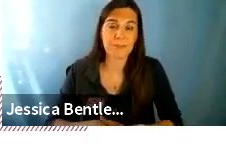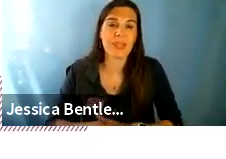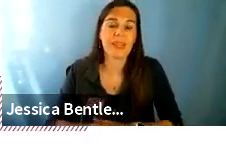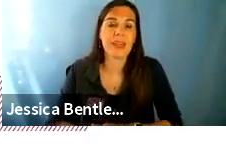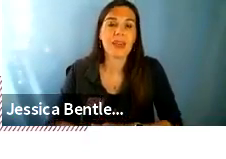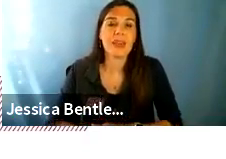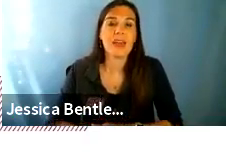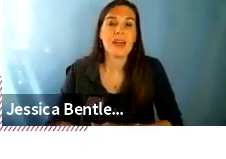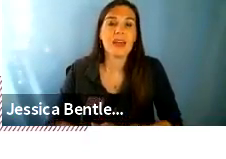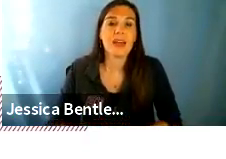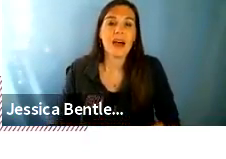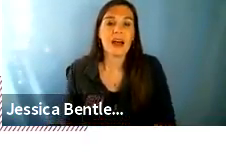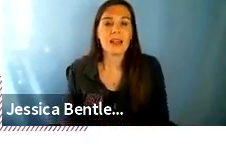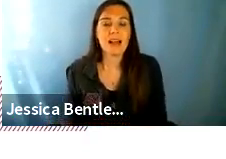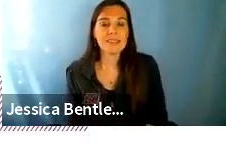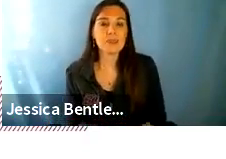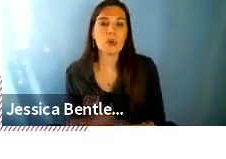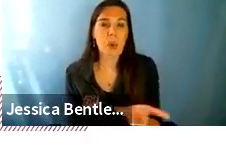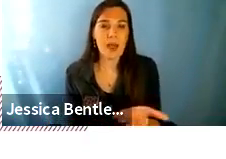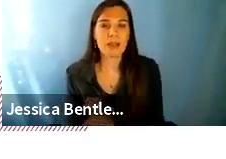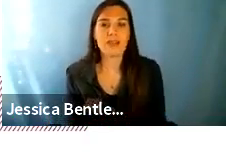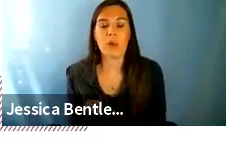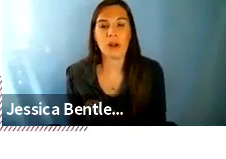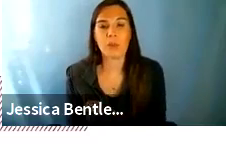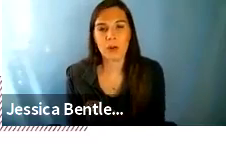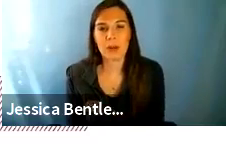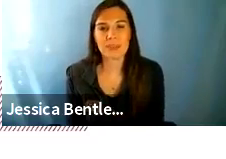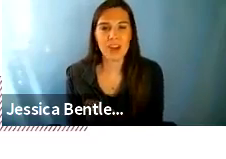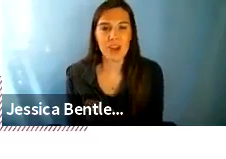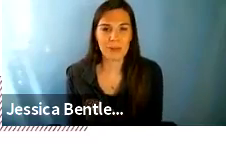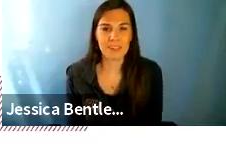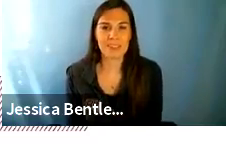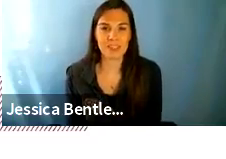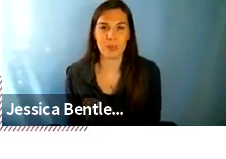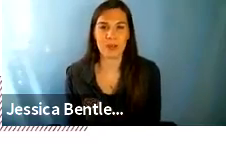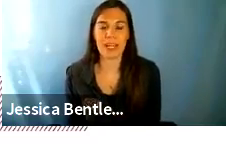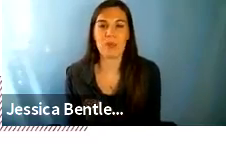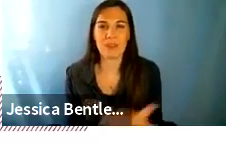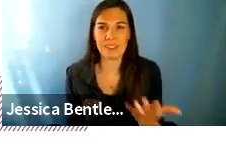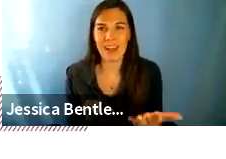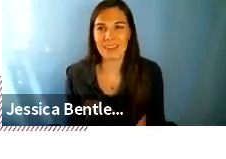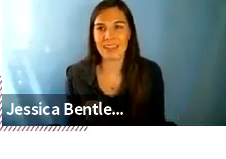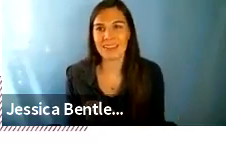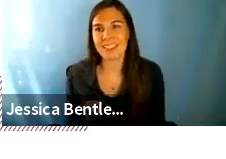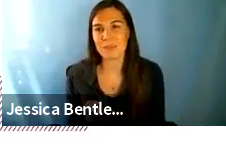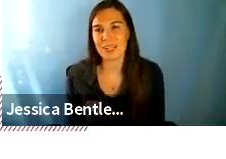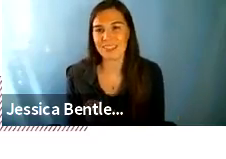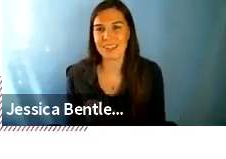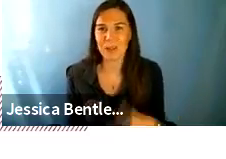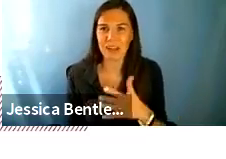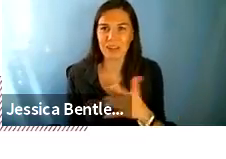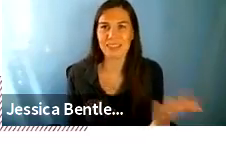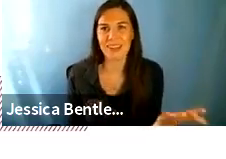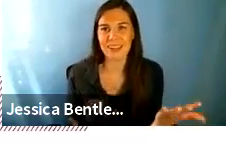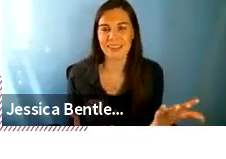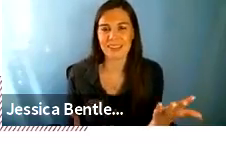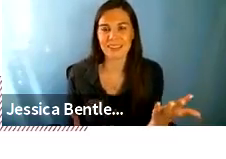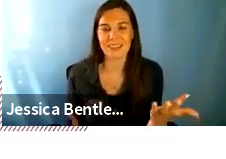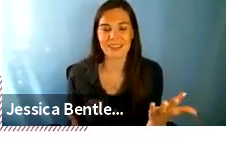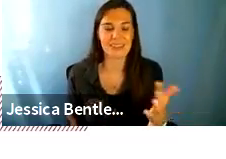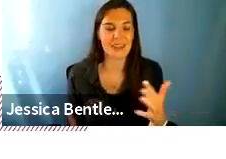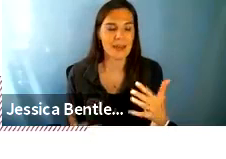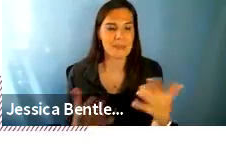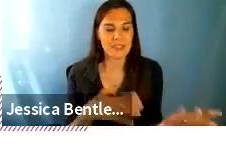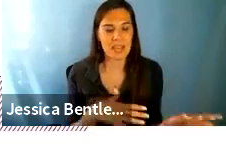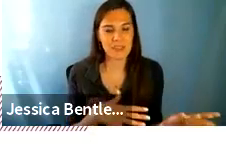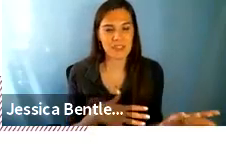well. A class that's required for our program is Topics in Interpreting, and I wanted to highlight this because it parallels ASL